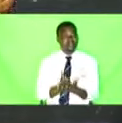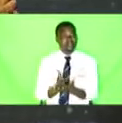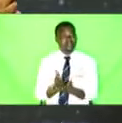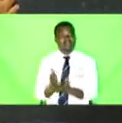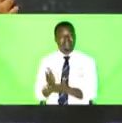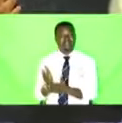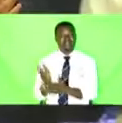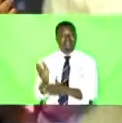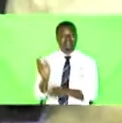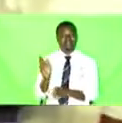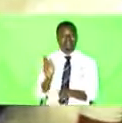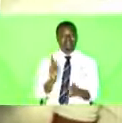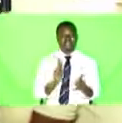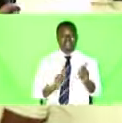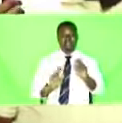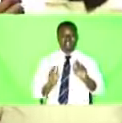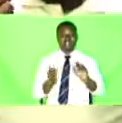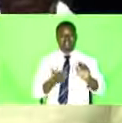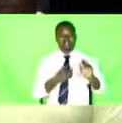yeah.